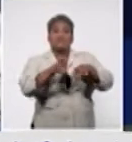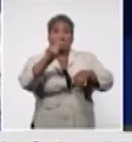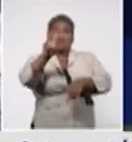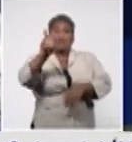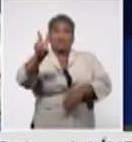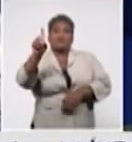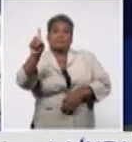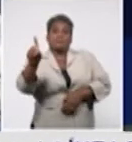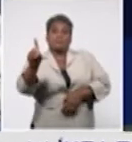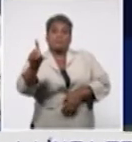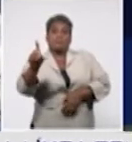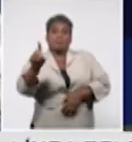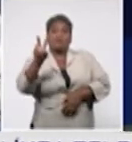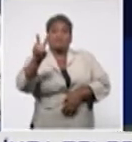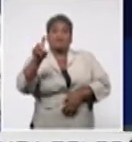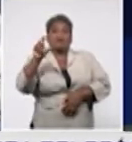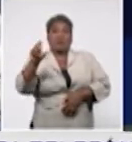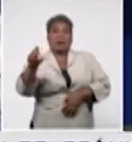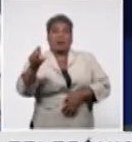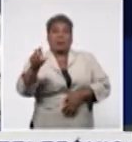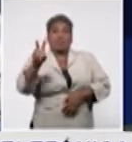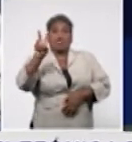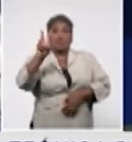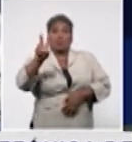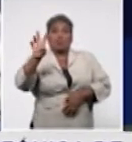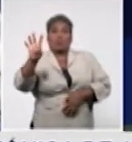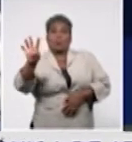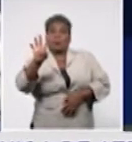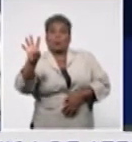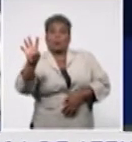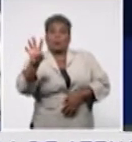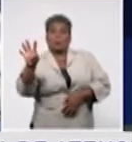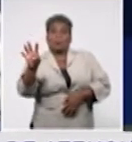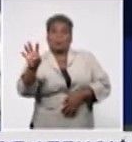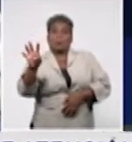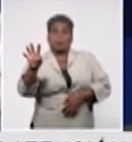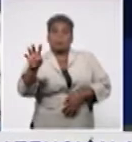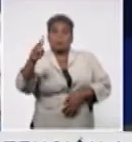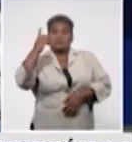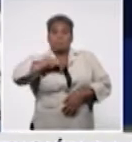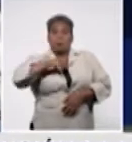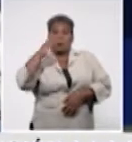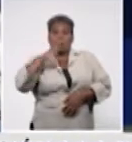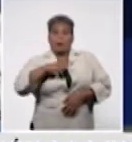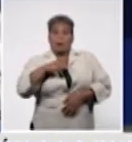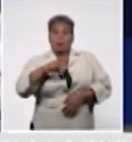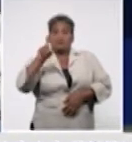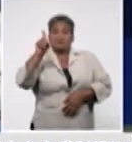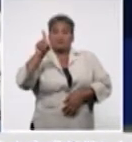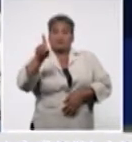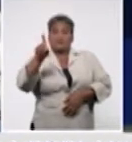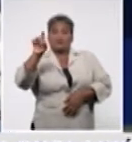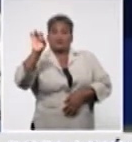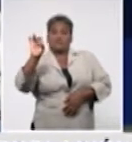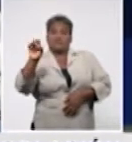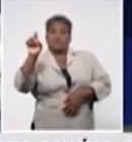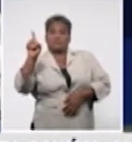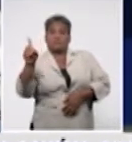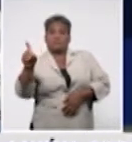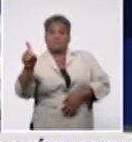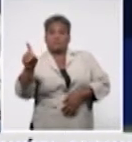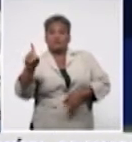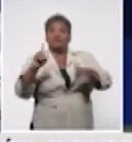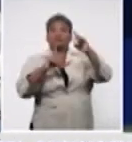to an information that shows Cuba's position in the world, considering the amount of confirmed cases. In the Americas region,